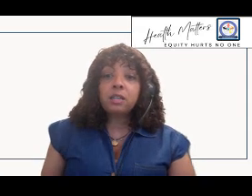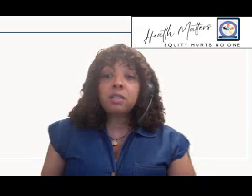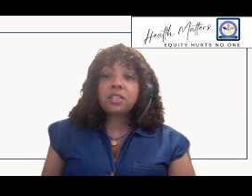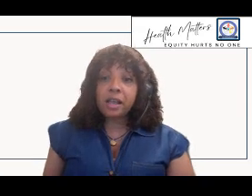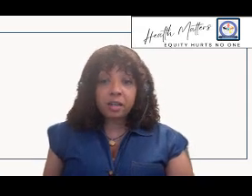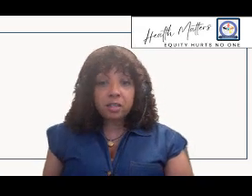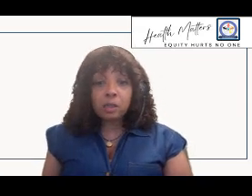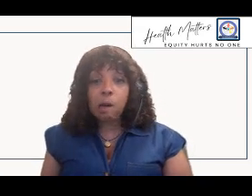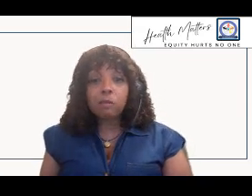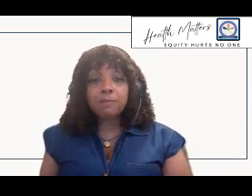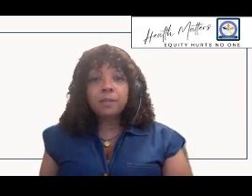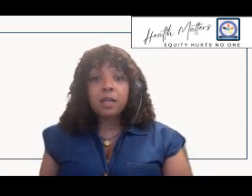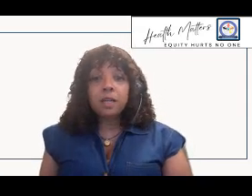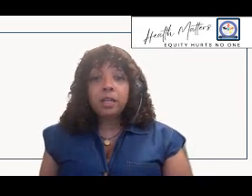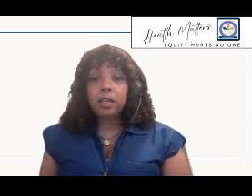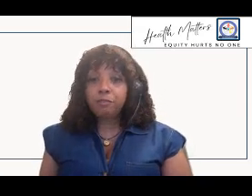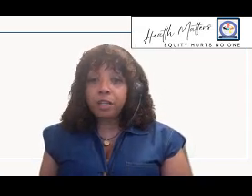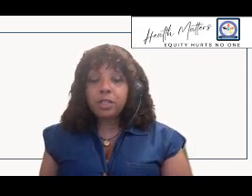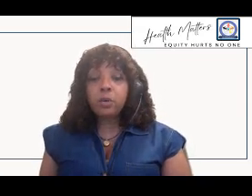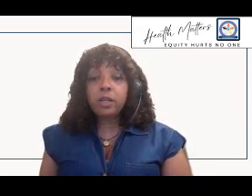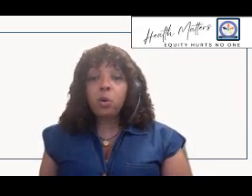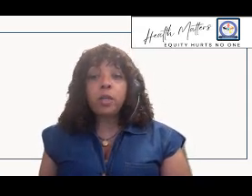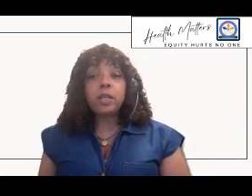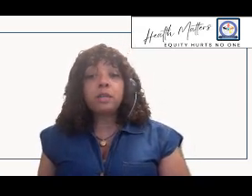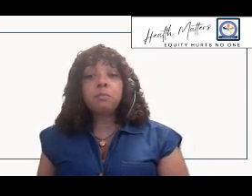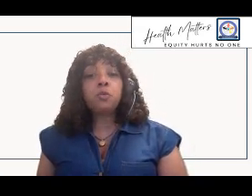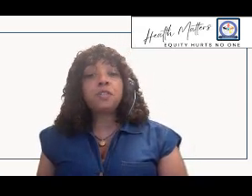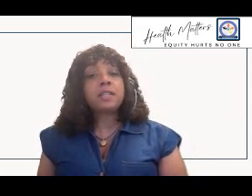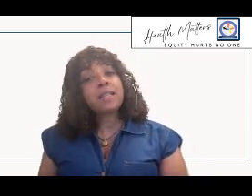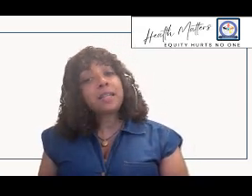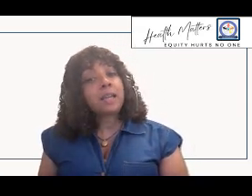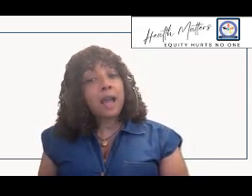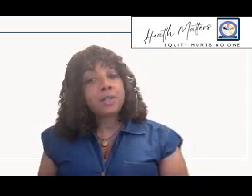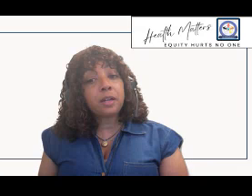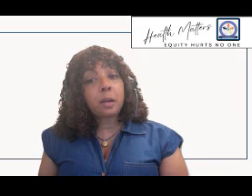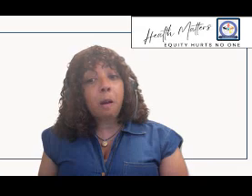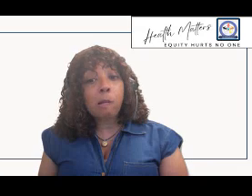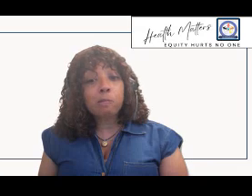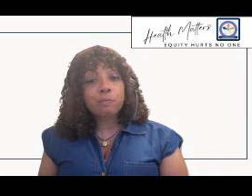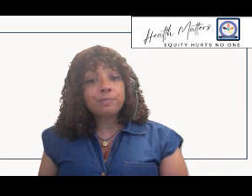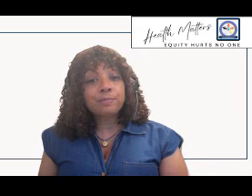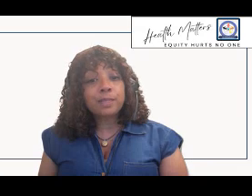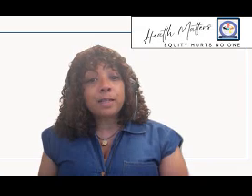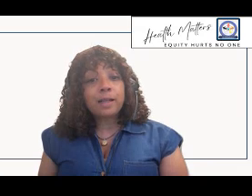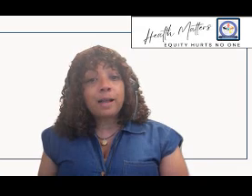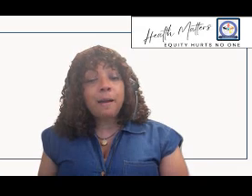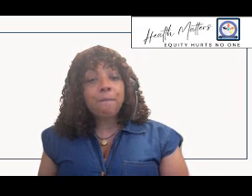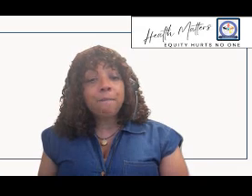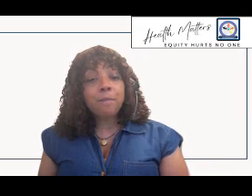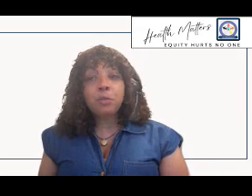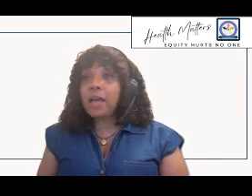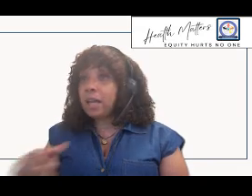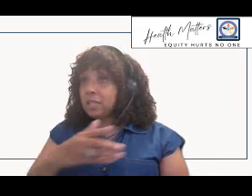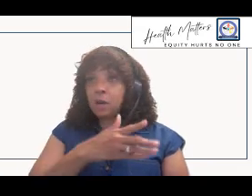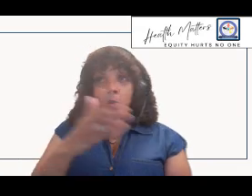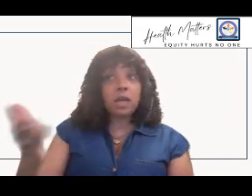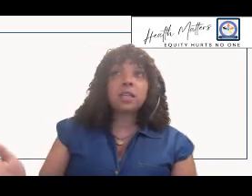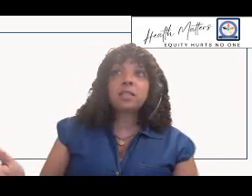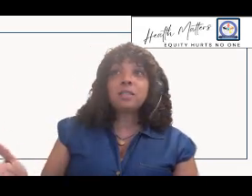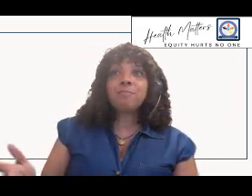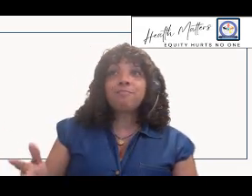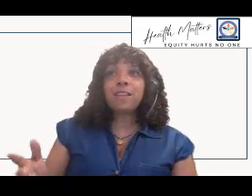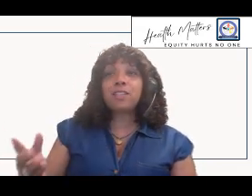He can sign it into law, he can veto it, or he can move to not take action at all. So that is